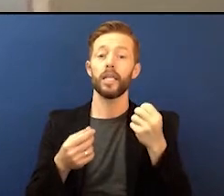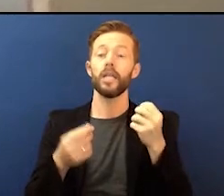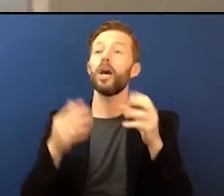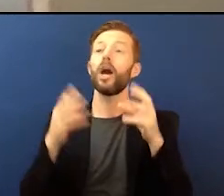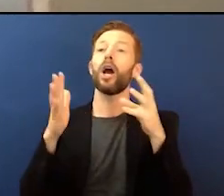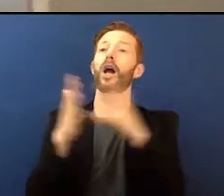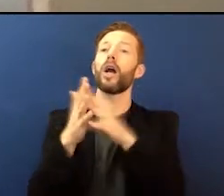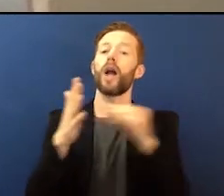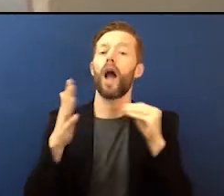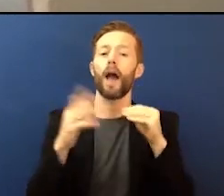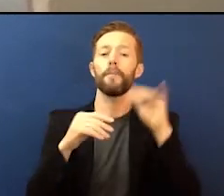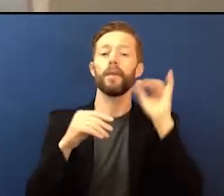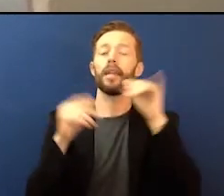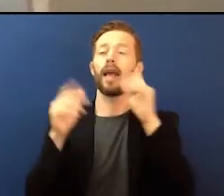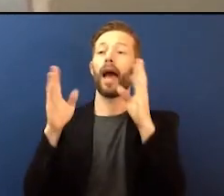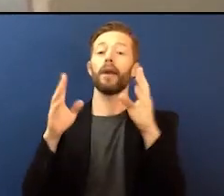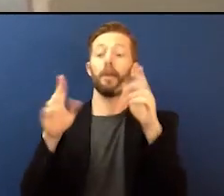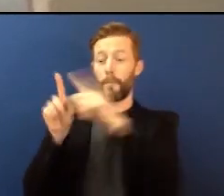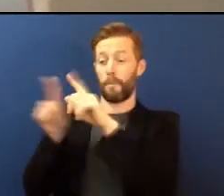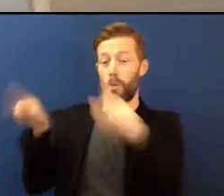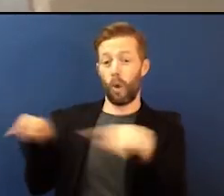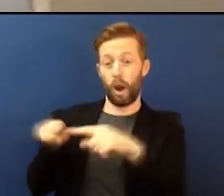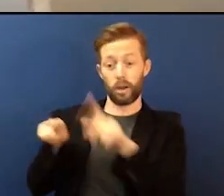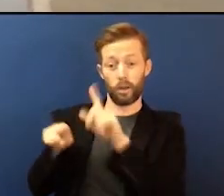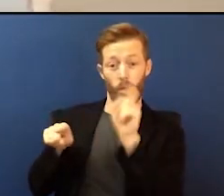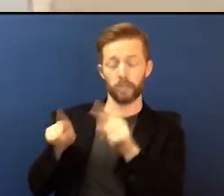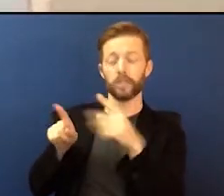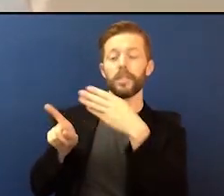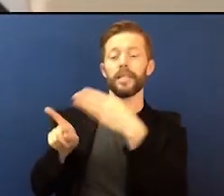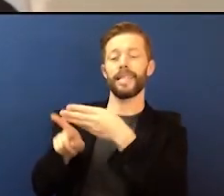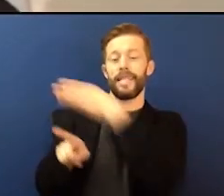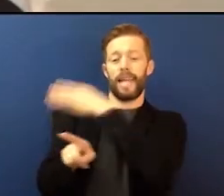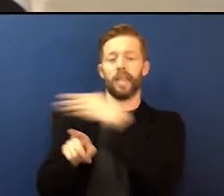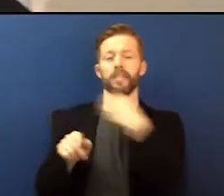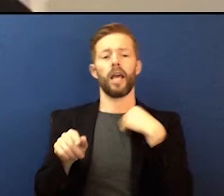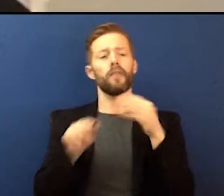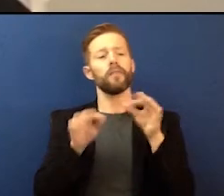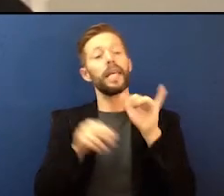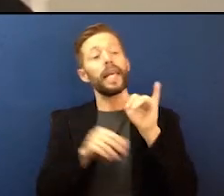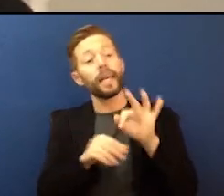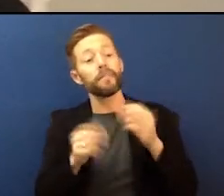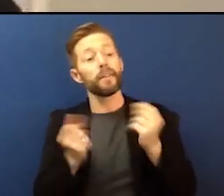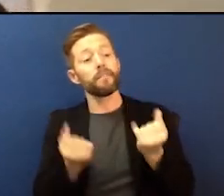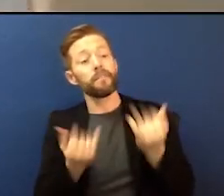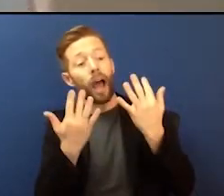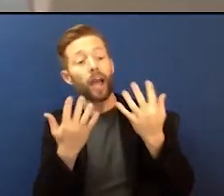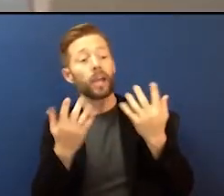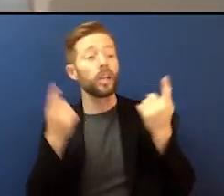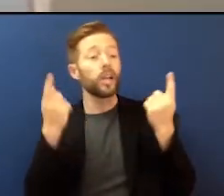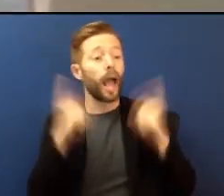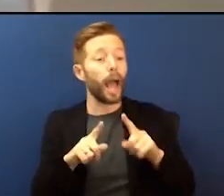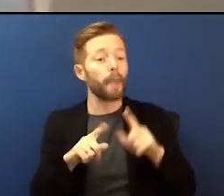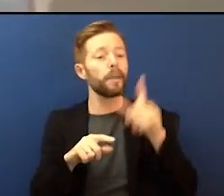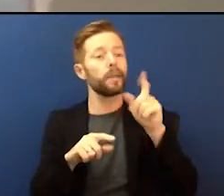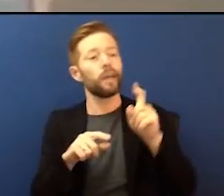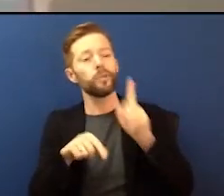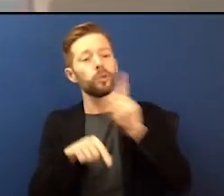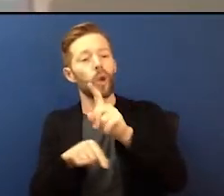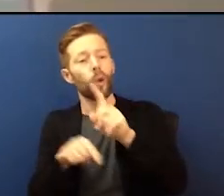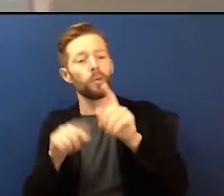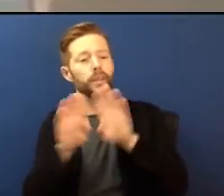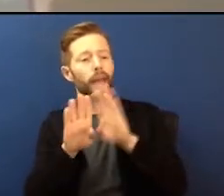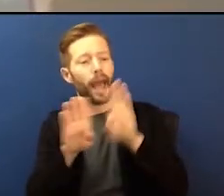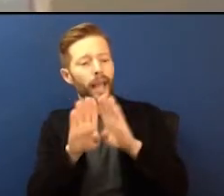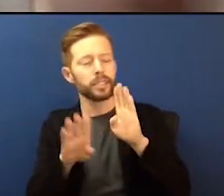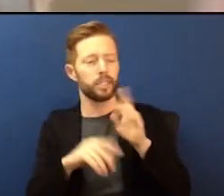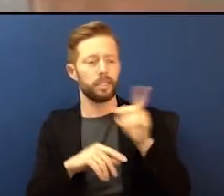directions of what to do in case of a fire that were posted nearby. And, the teacher was circulating,